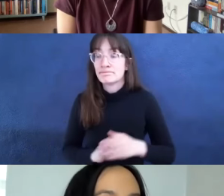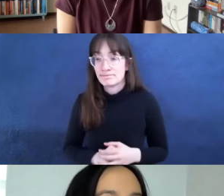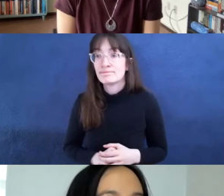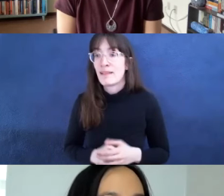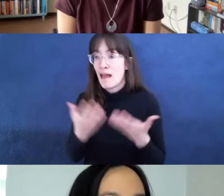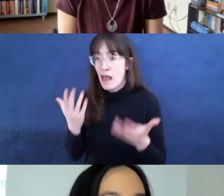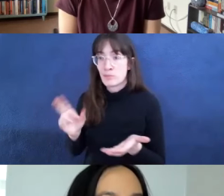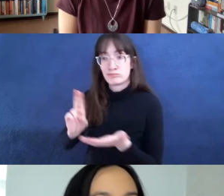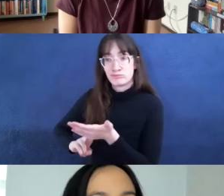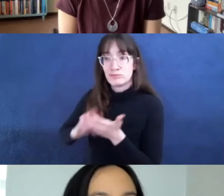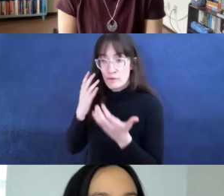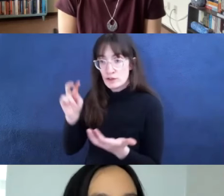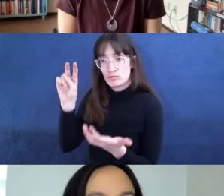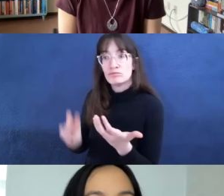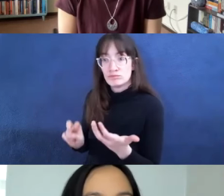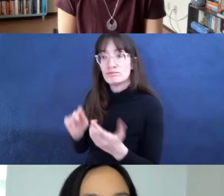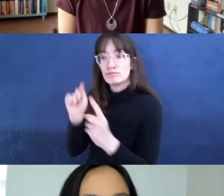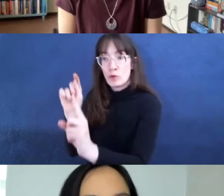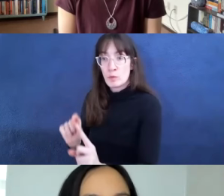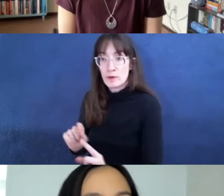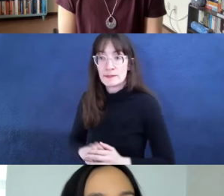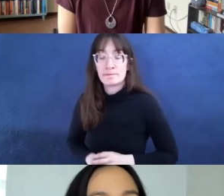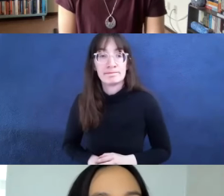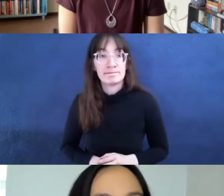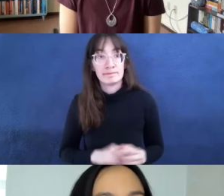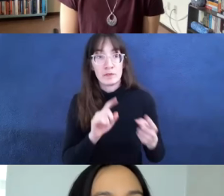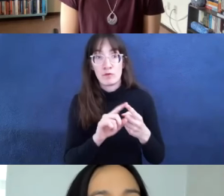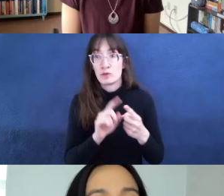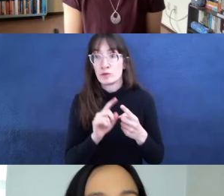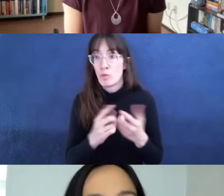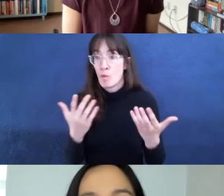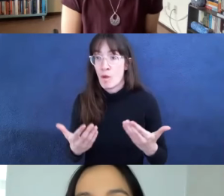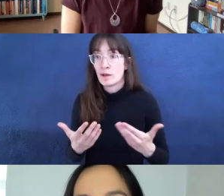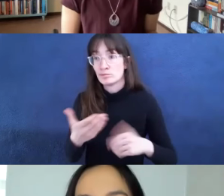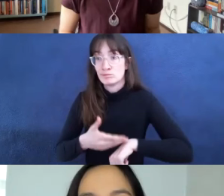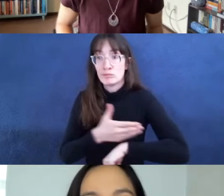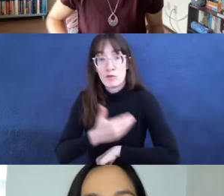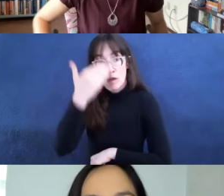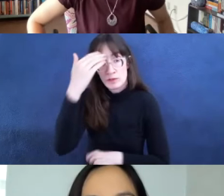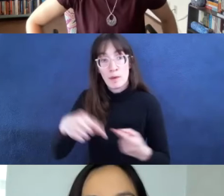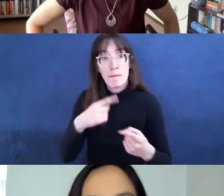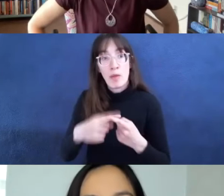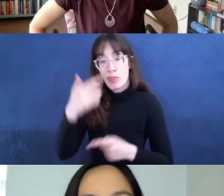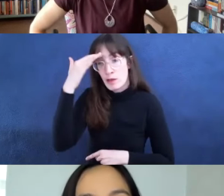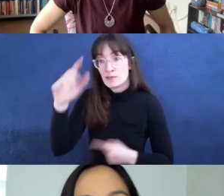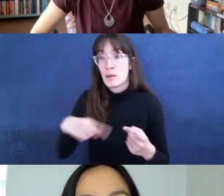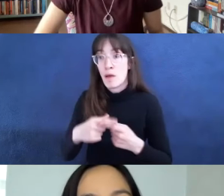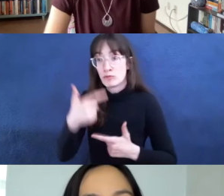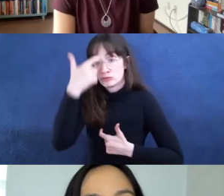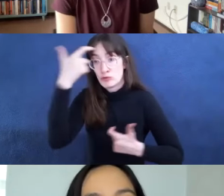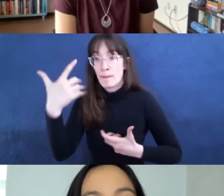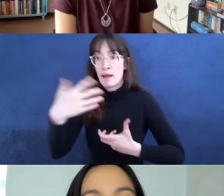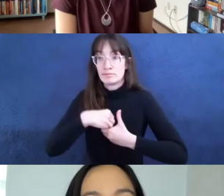the webinar. So essentially, the first one is to increase knowledge of theories on trauma and embodiment. 2